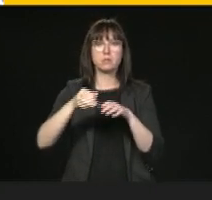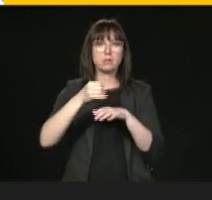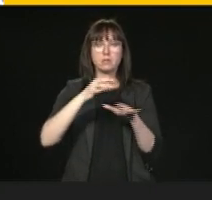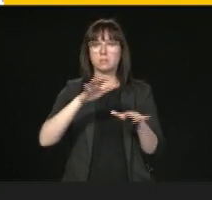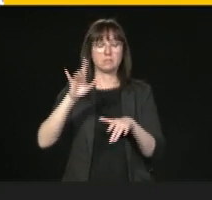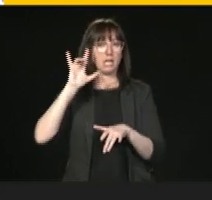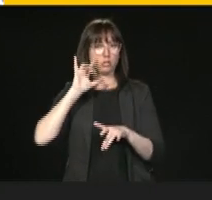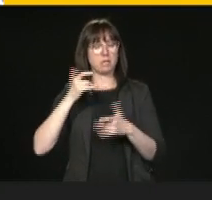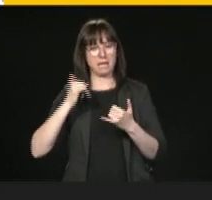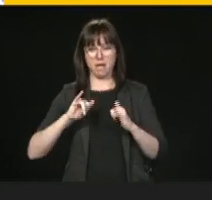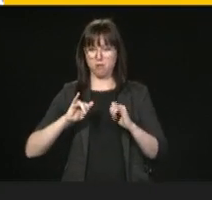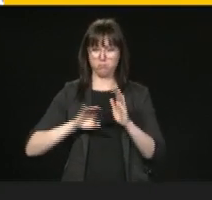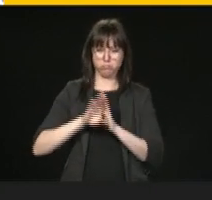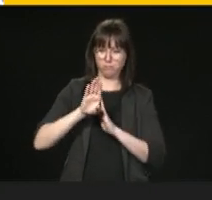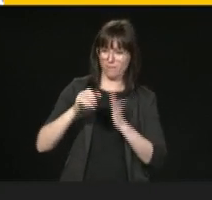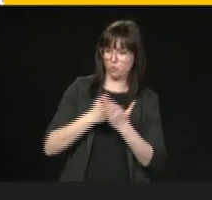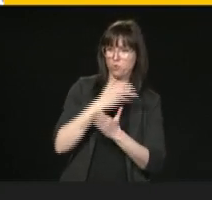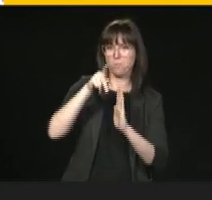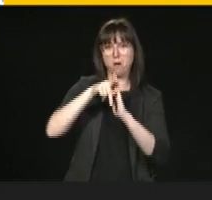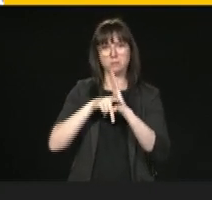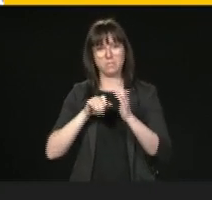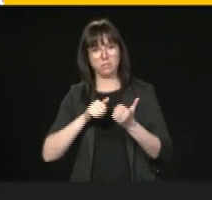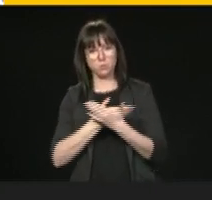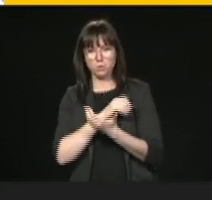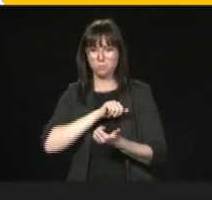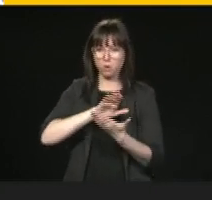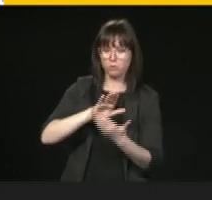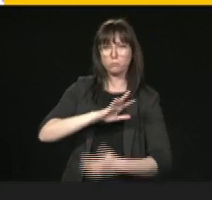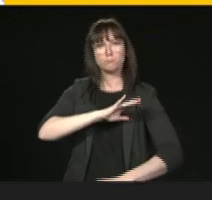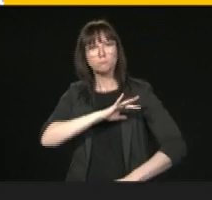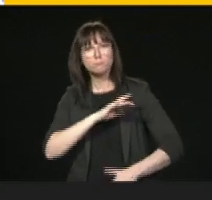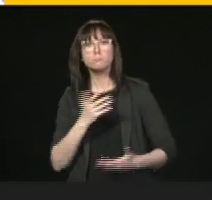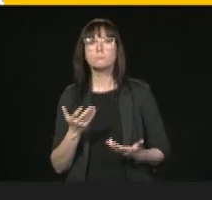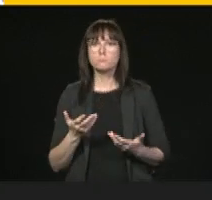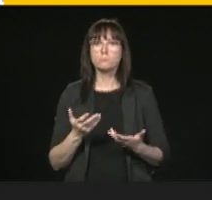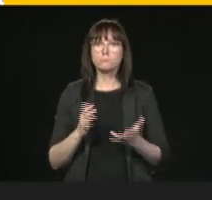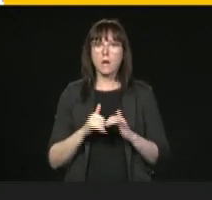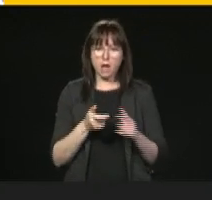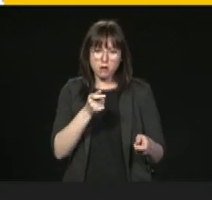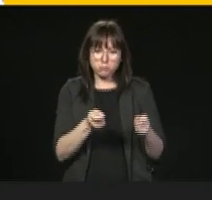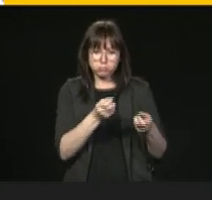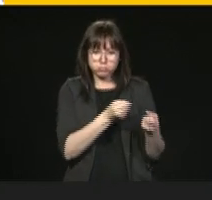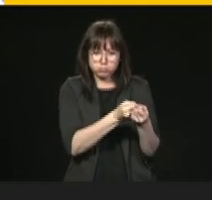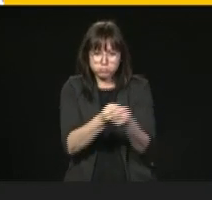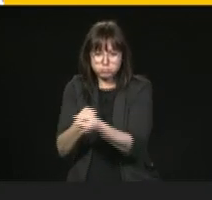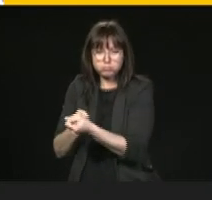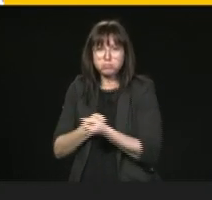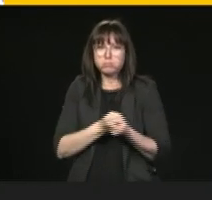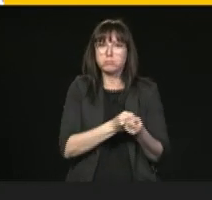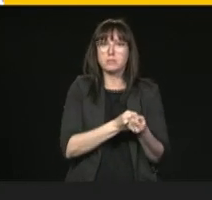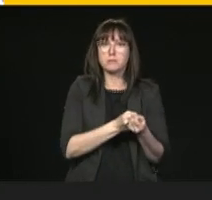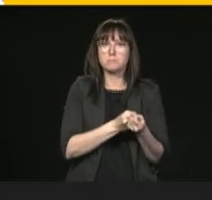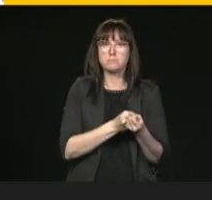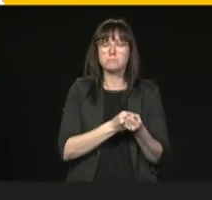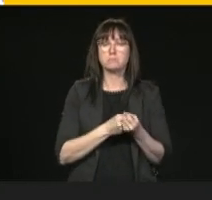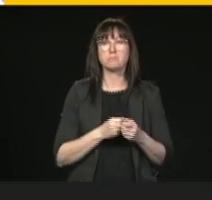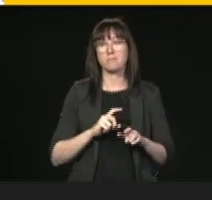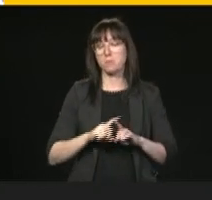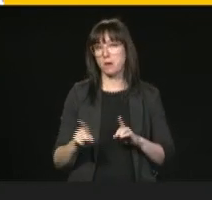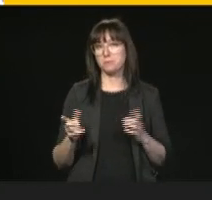very helpful aspect. So all that to say, I don't think it's relevant.